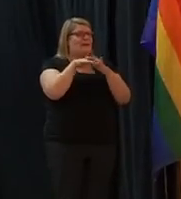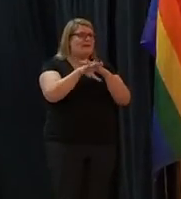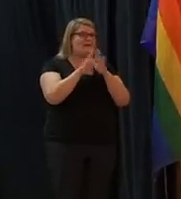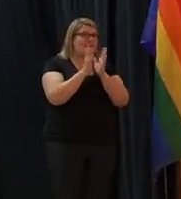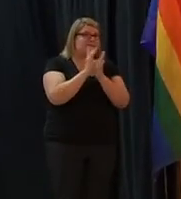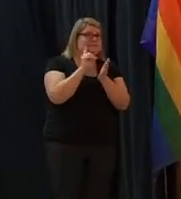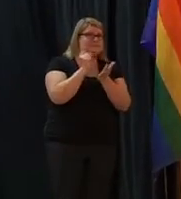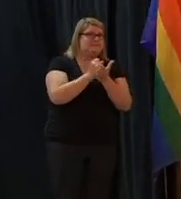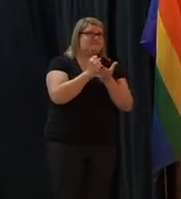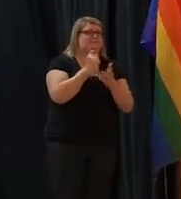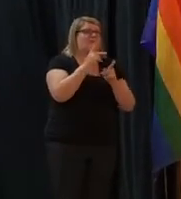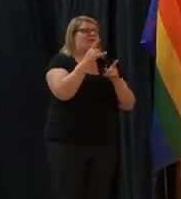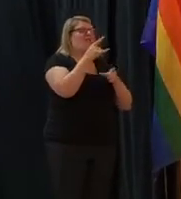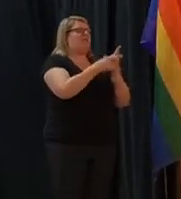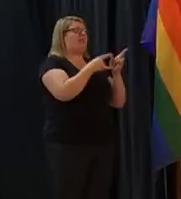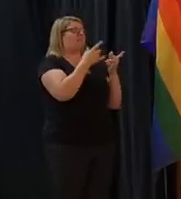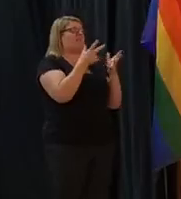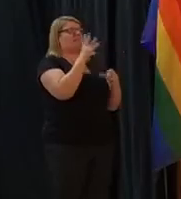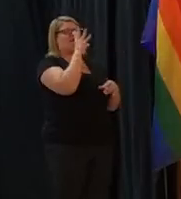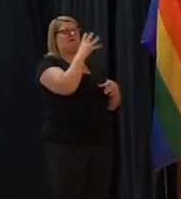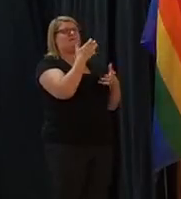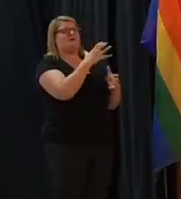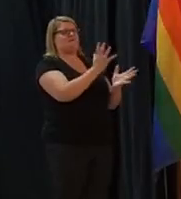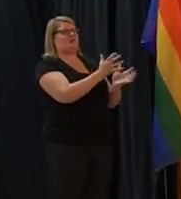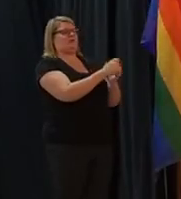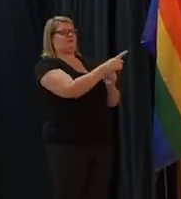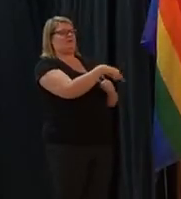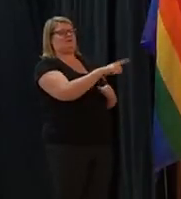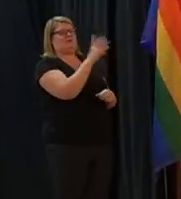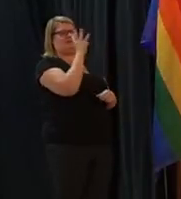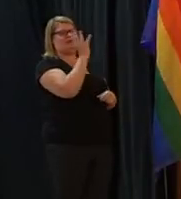humiliation. People don't want to talk to them. They don't want to talk about